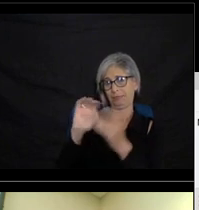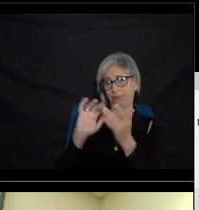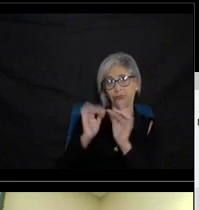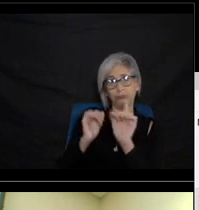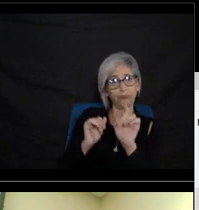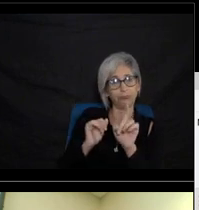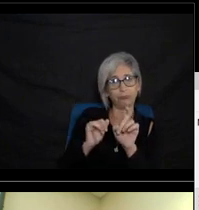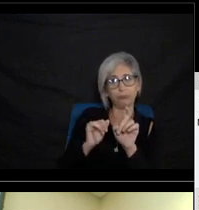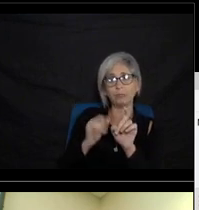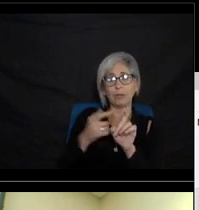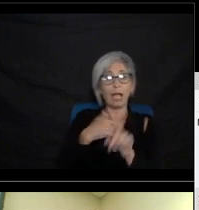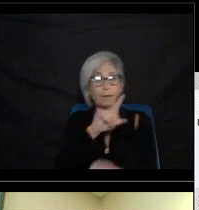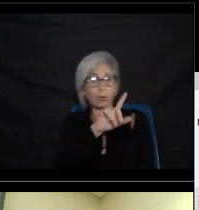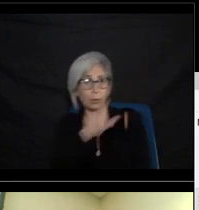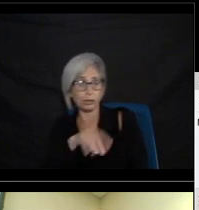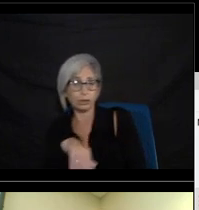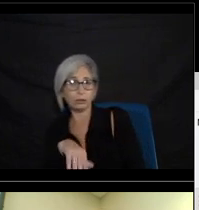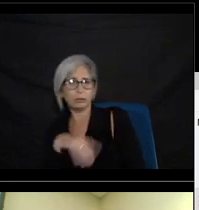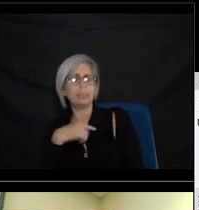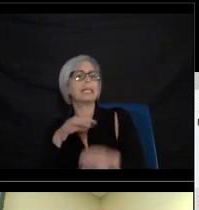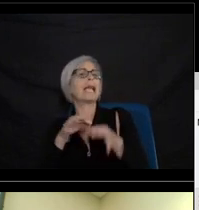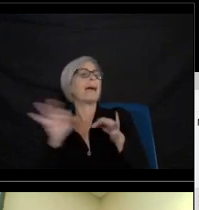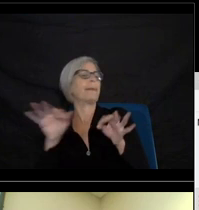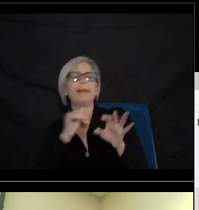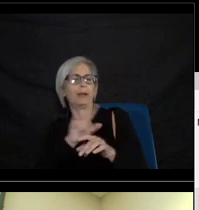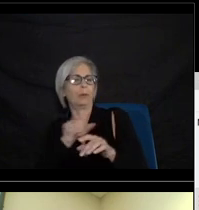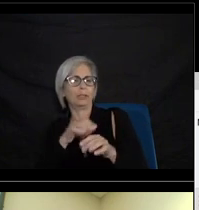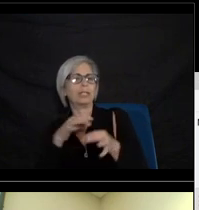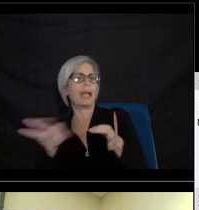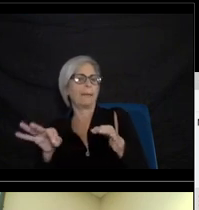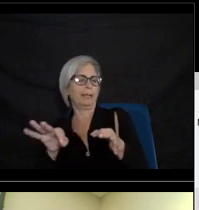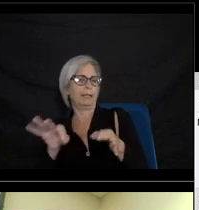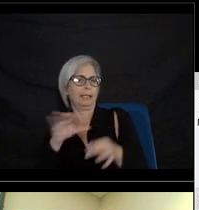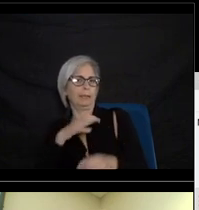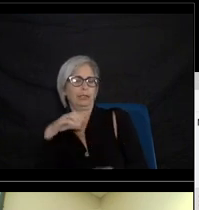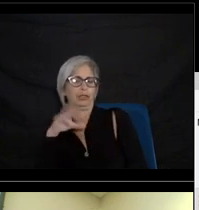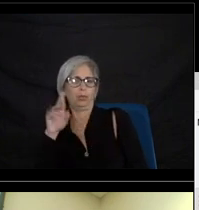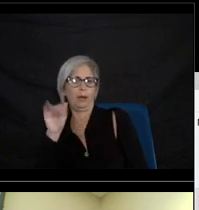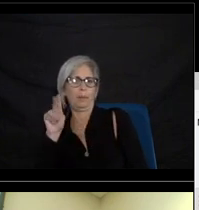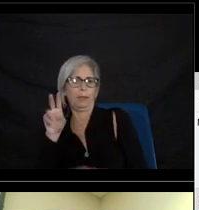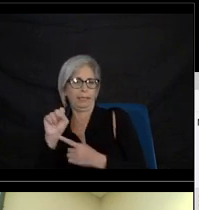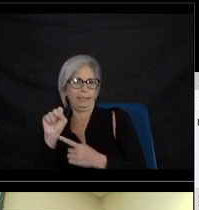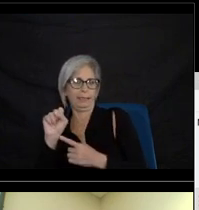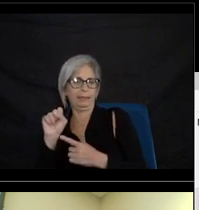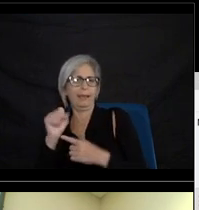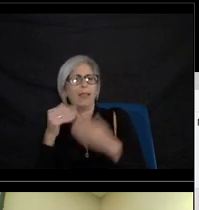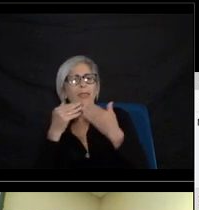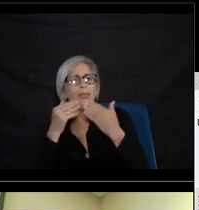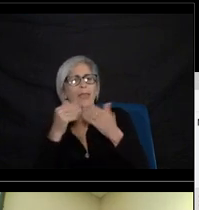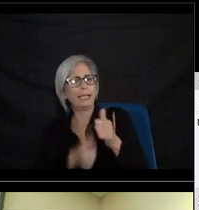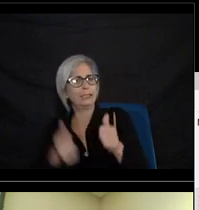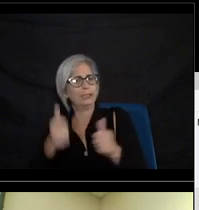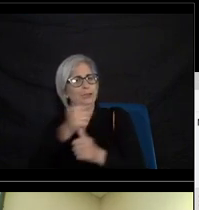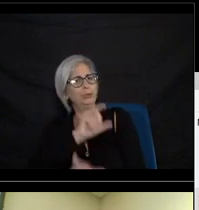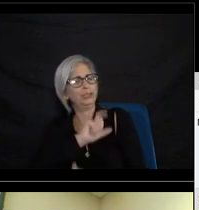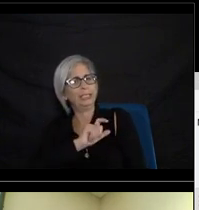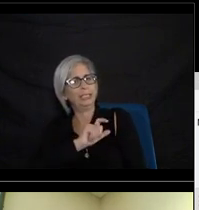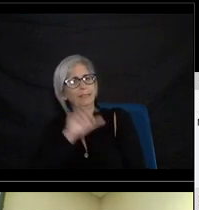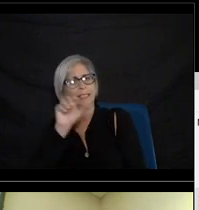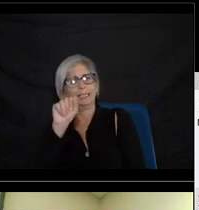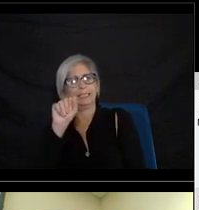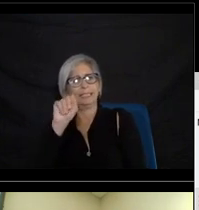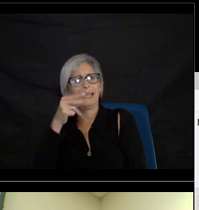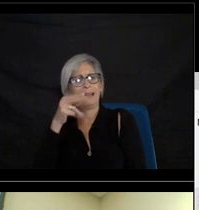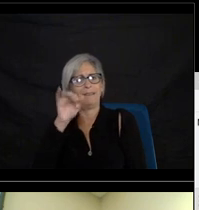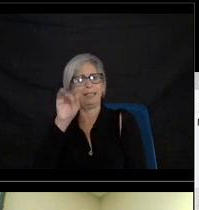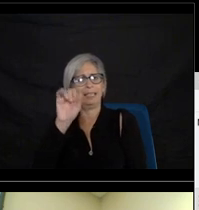I think no our question. Just a comment. Yes. I just want to, you know, thank our chief and Stephanie Slater as well, along